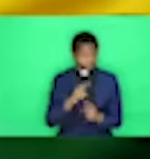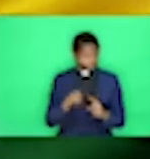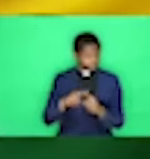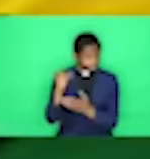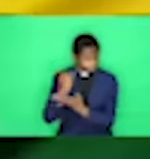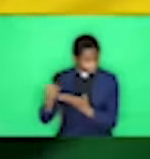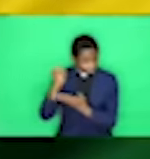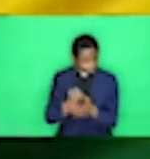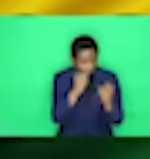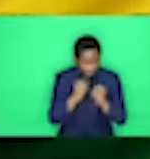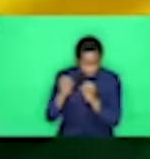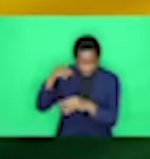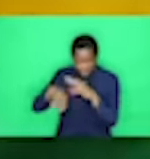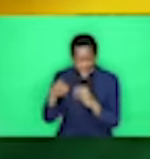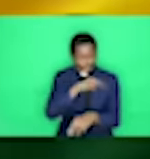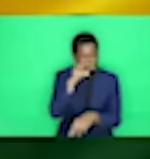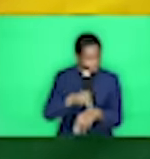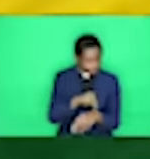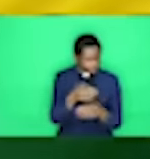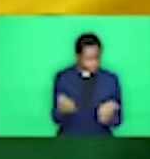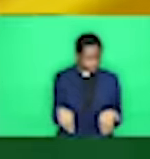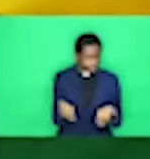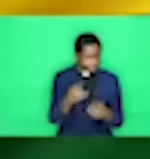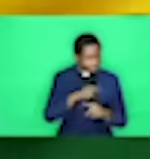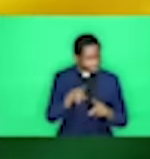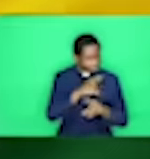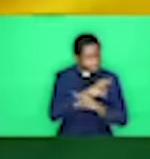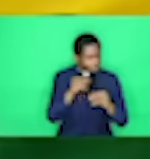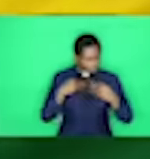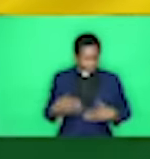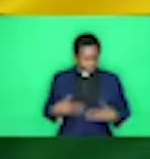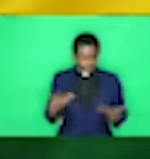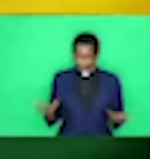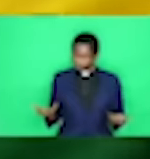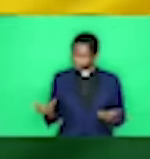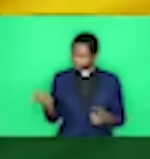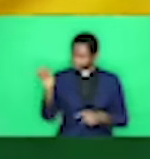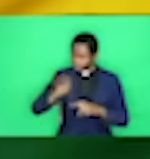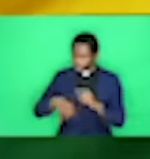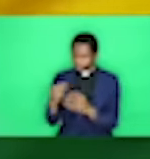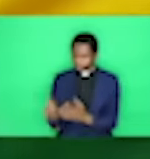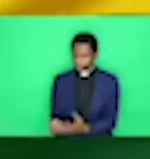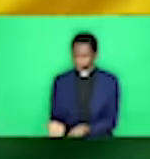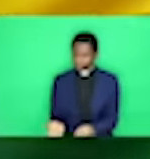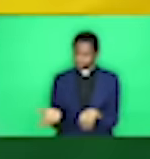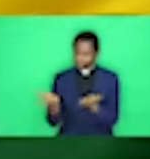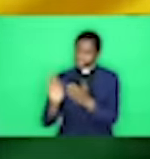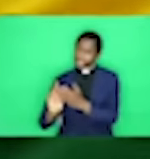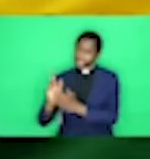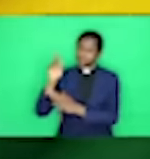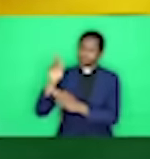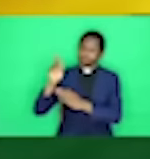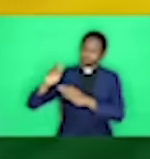in this nation, but nobody is supposed to lift himself up or herself